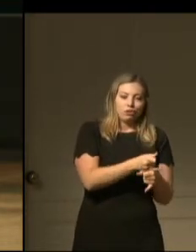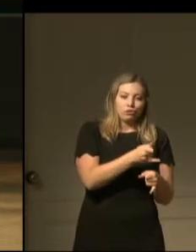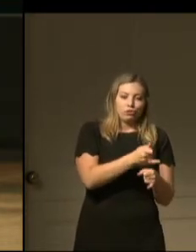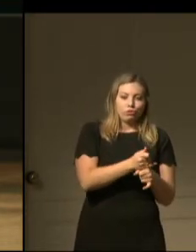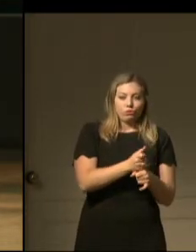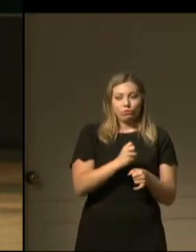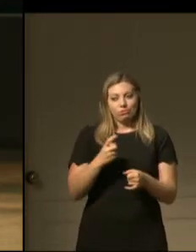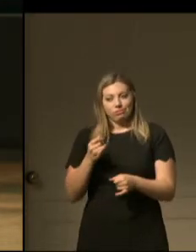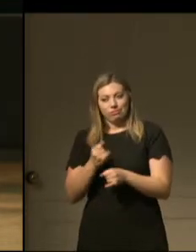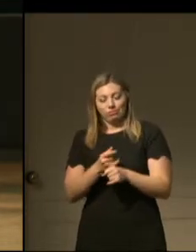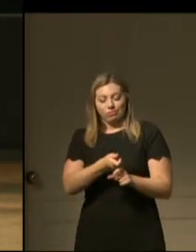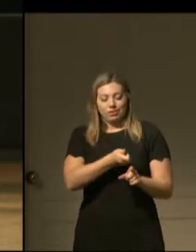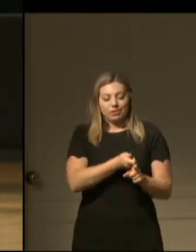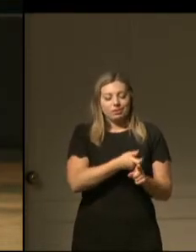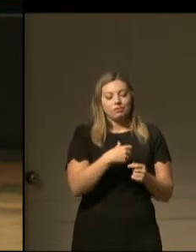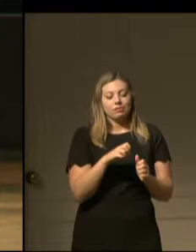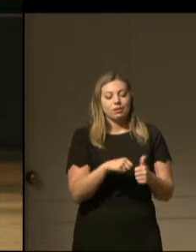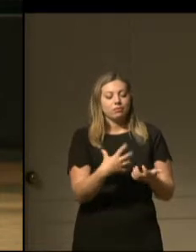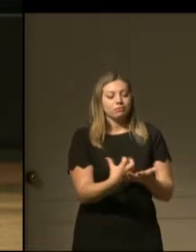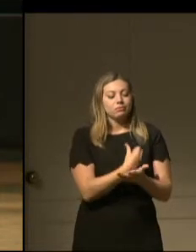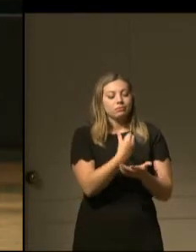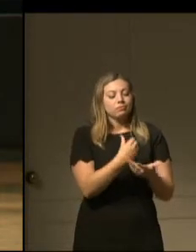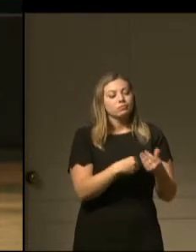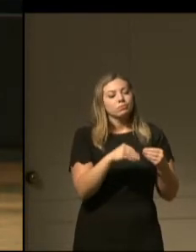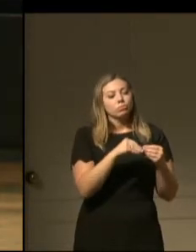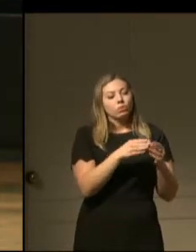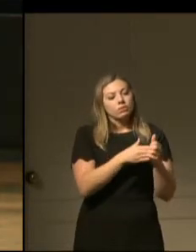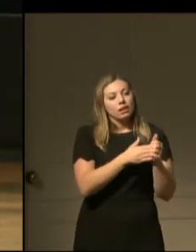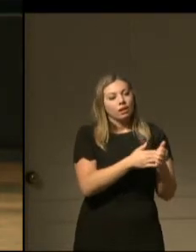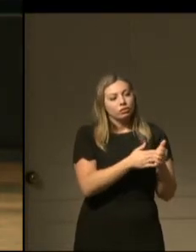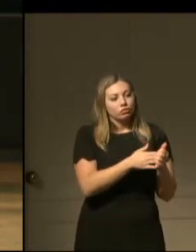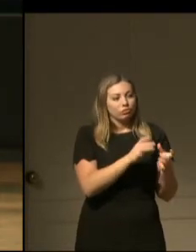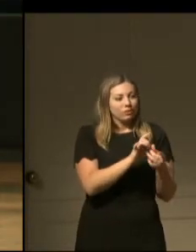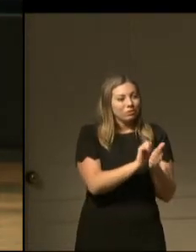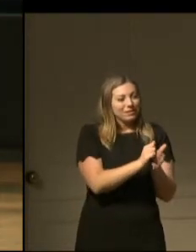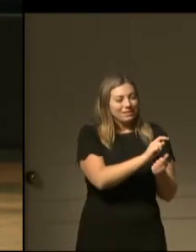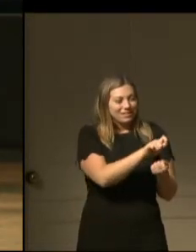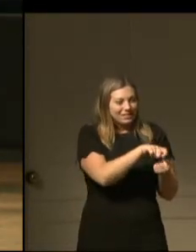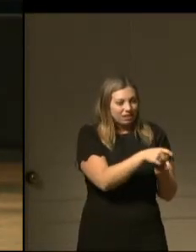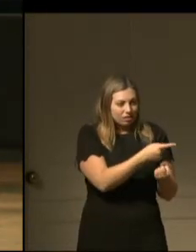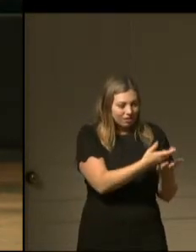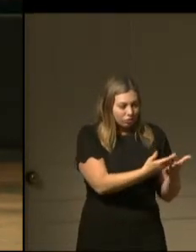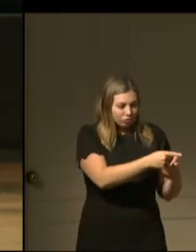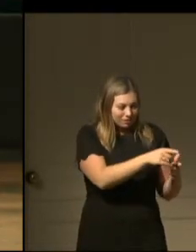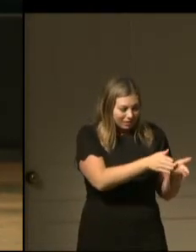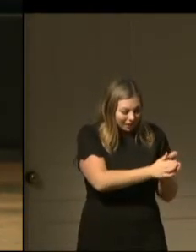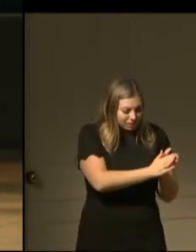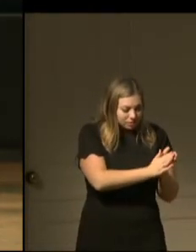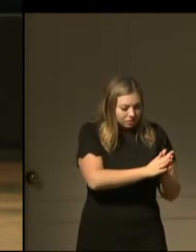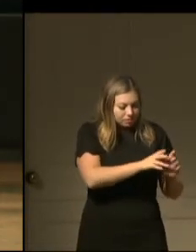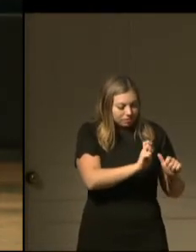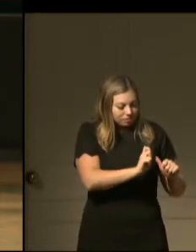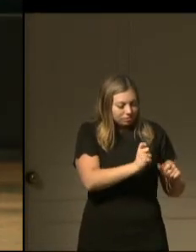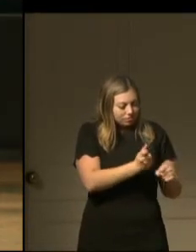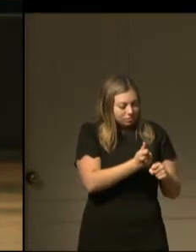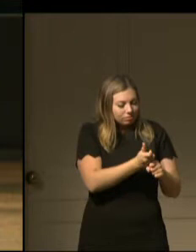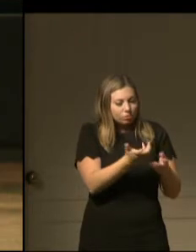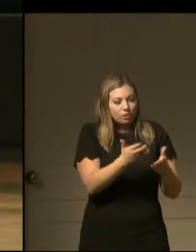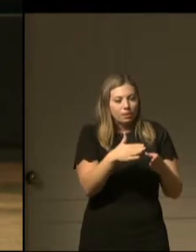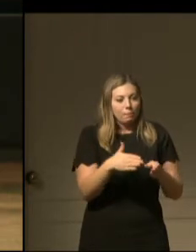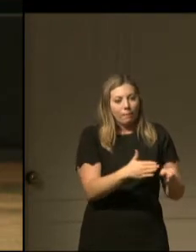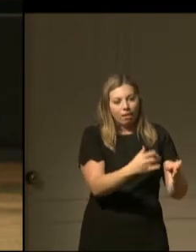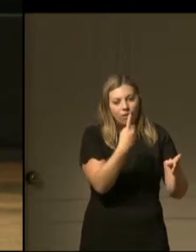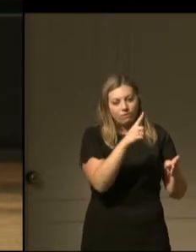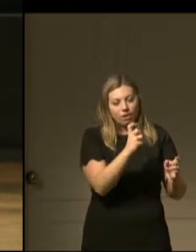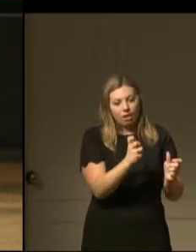that we can get better guidance on doing exactly what you're asking and creating a sort of path